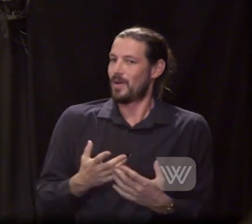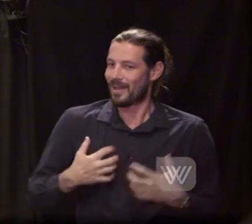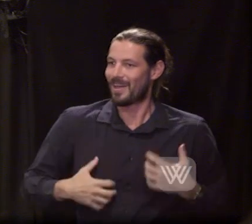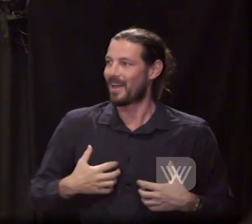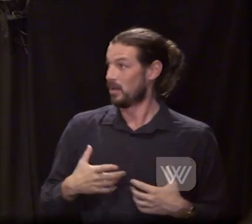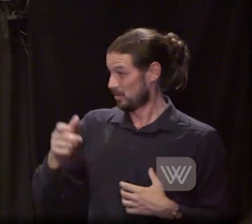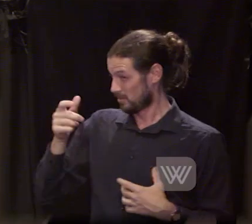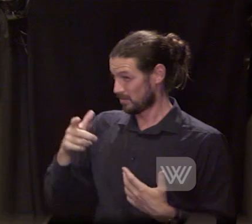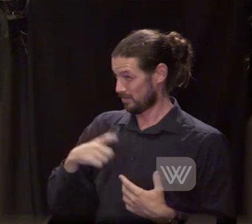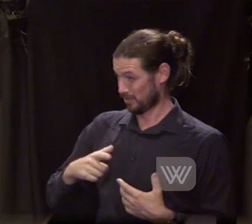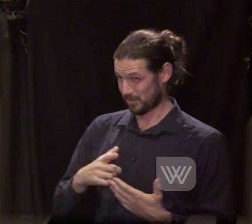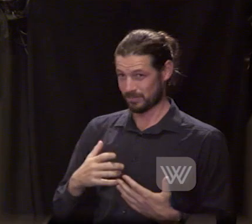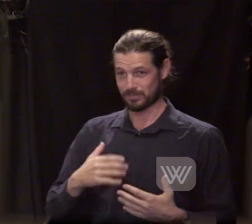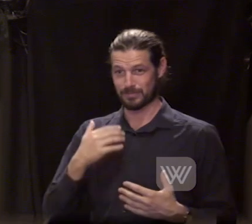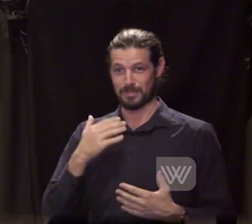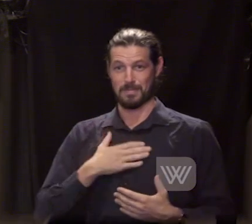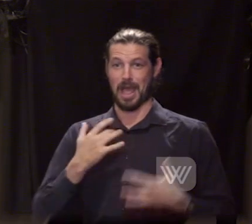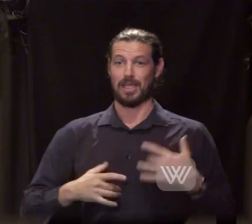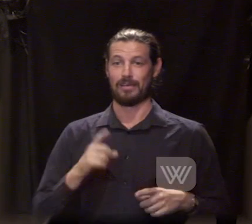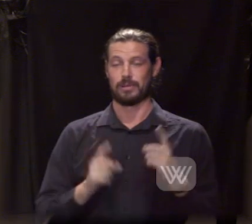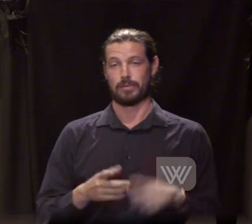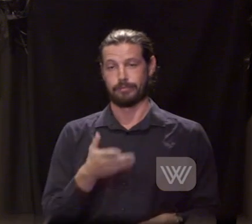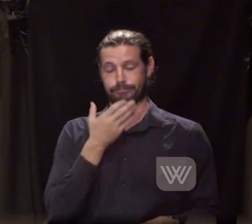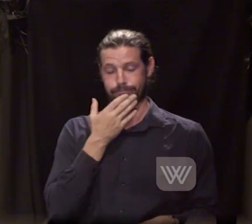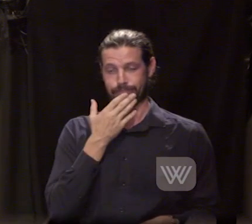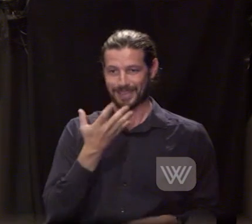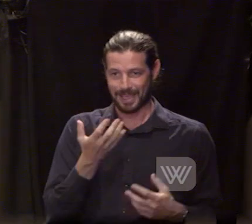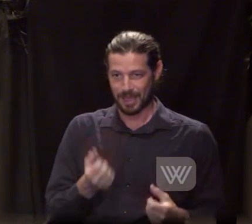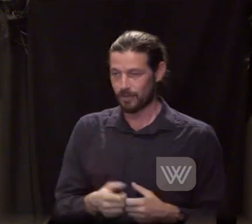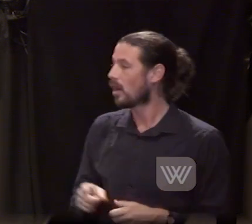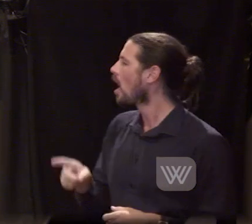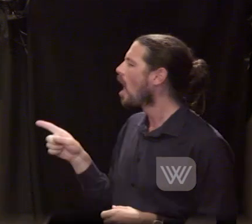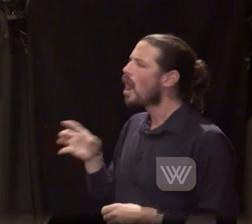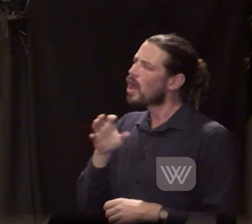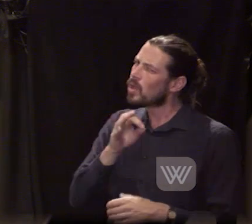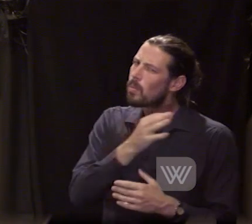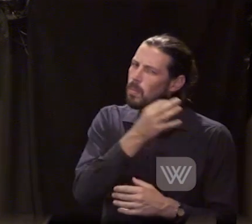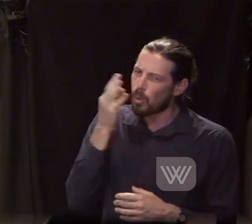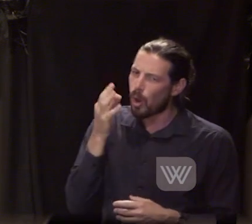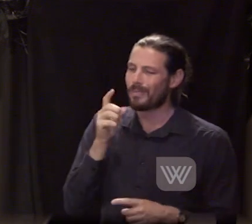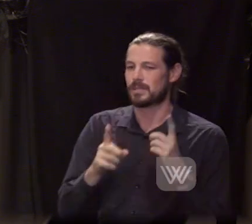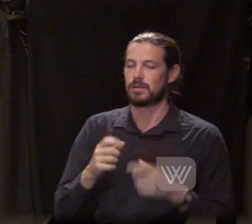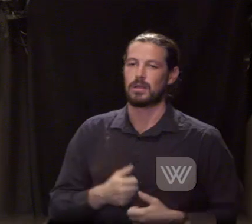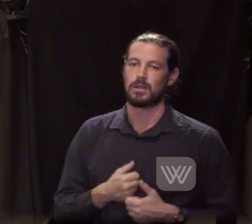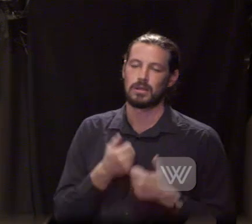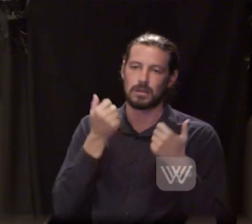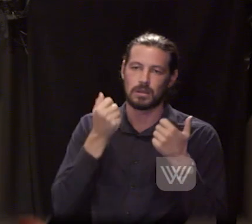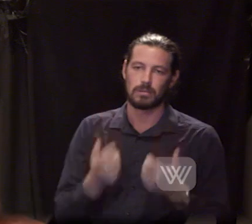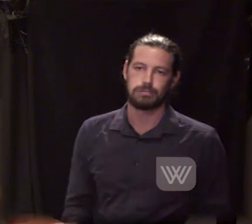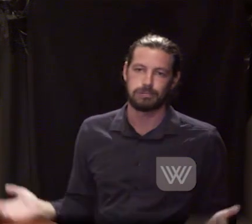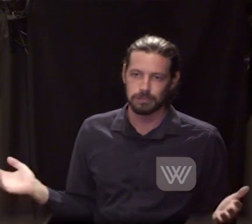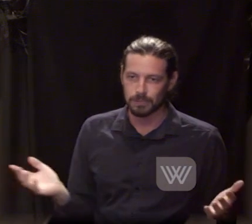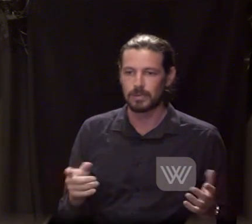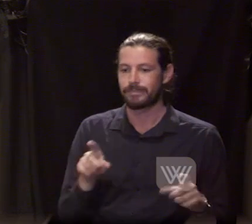me, I've got to be honest with you. Yeah, I would say we didn't get bored, but we certainly did get burned out at times. Okay. We definitely did get run down and tired of